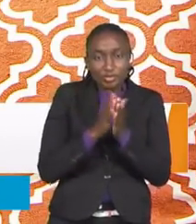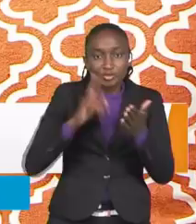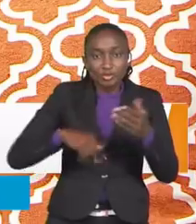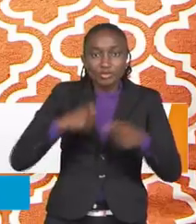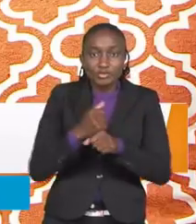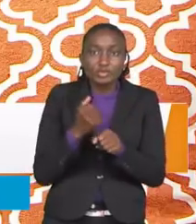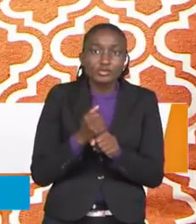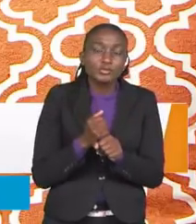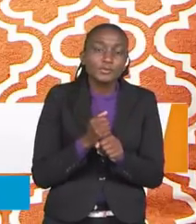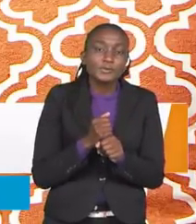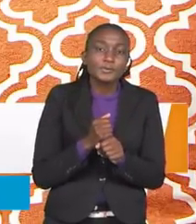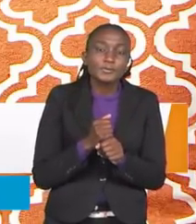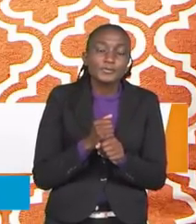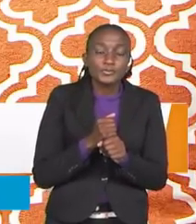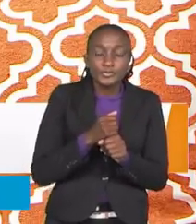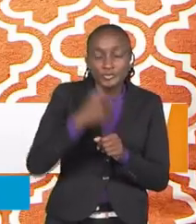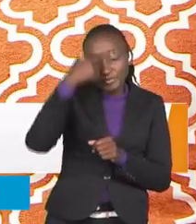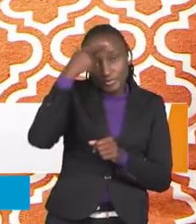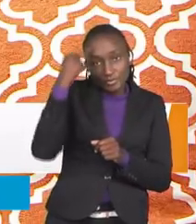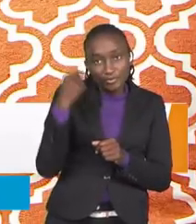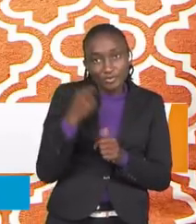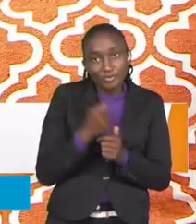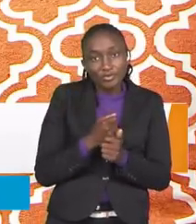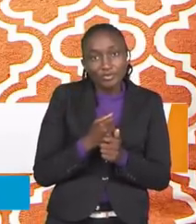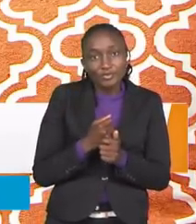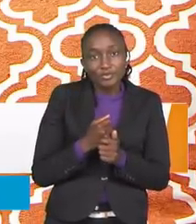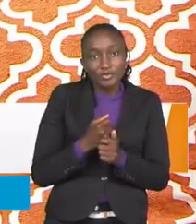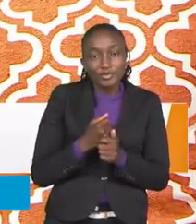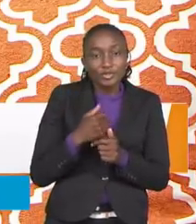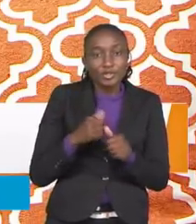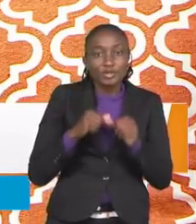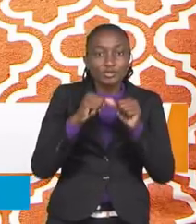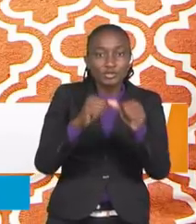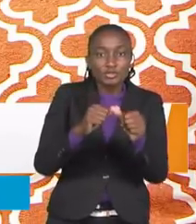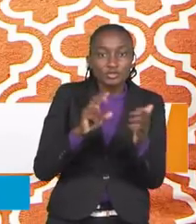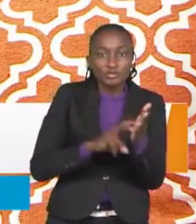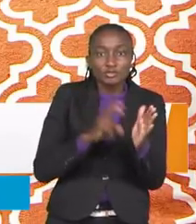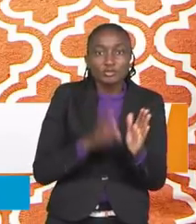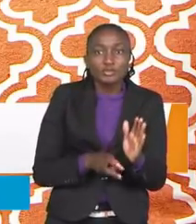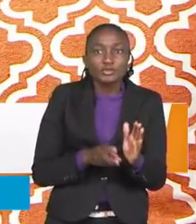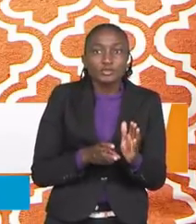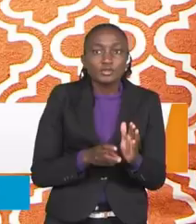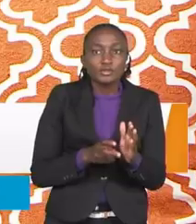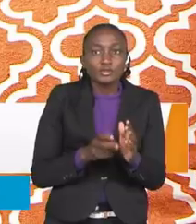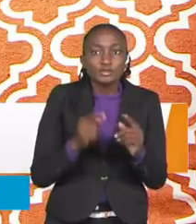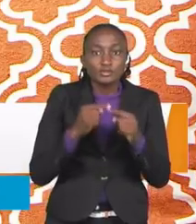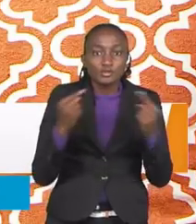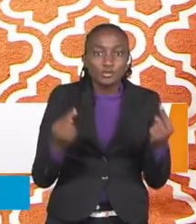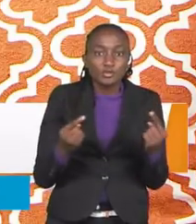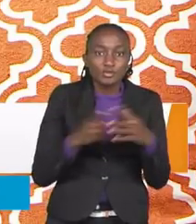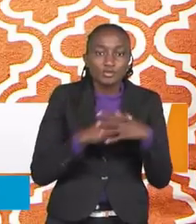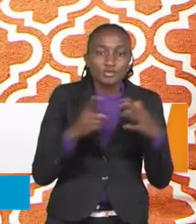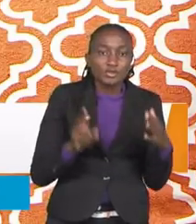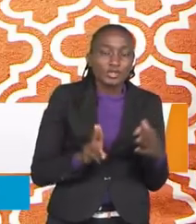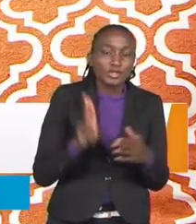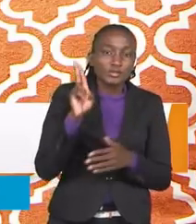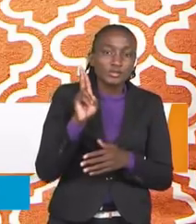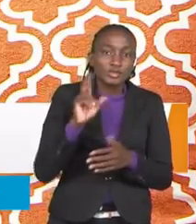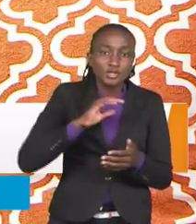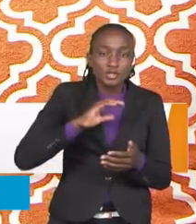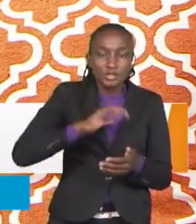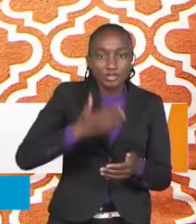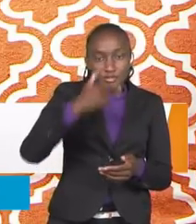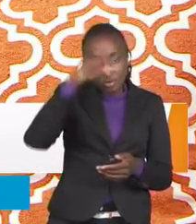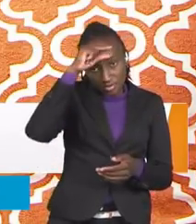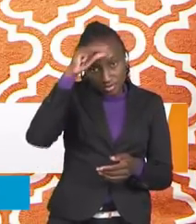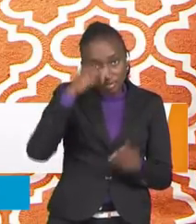ground. Okay. Because it's these are ongoing projects as opposed to startups. And so the county government